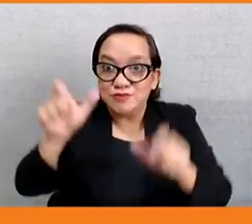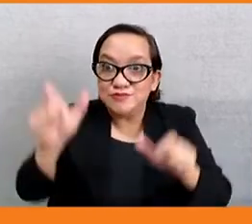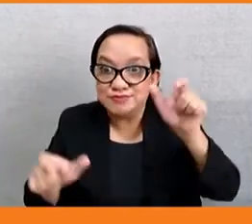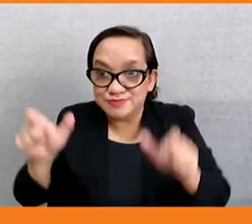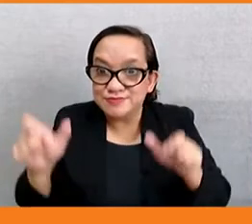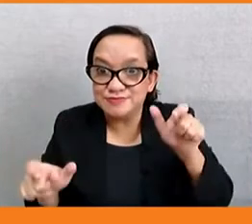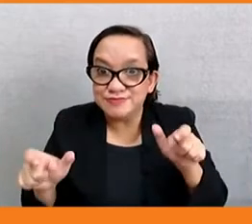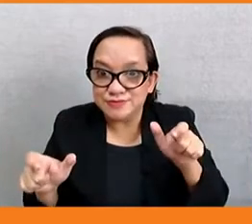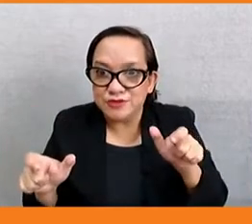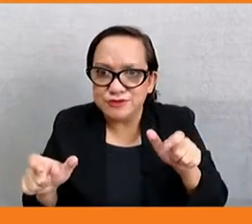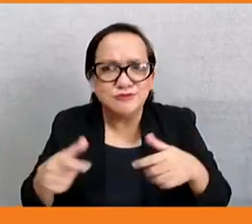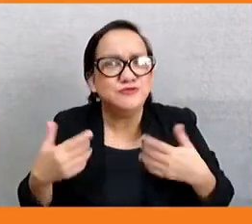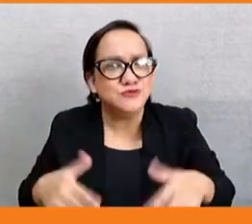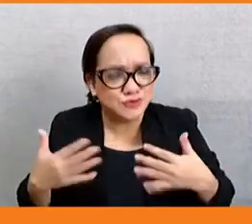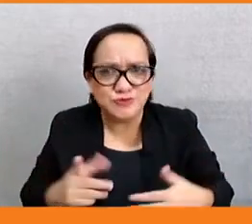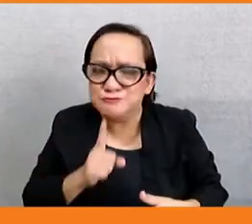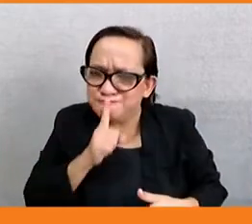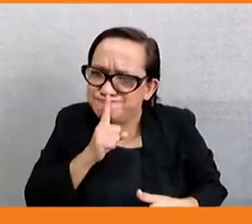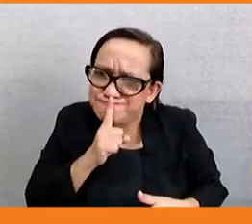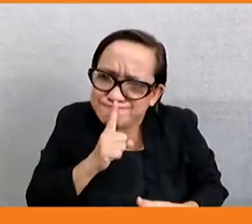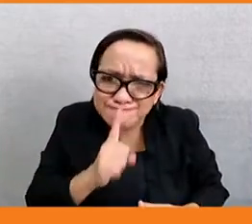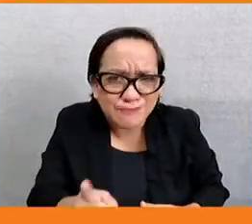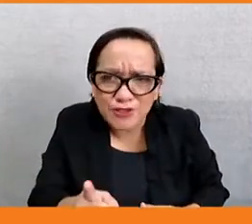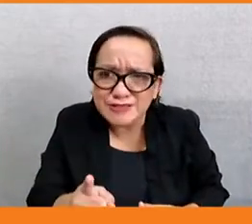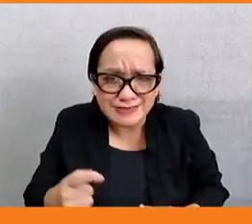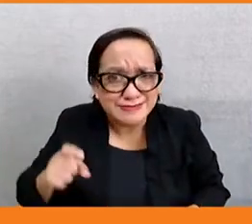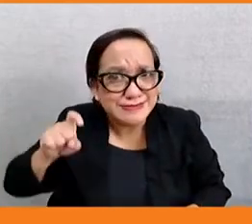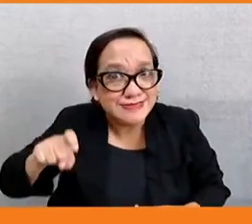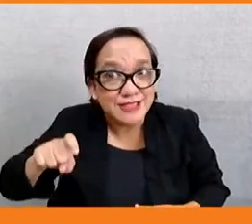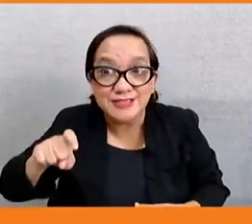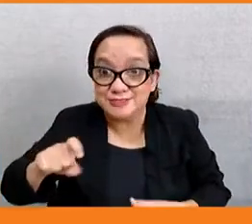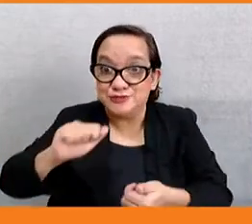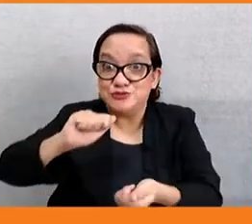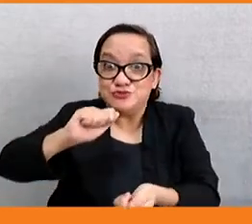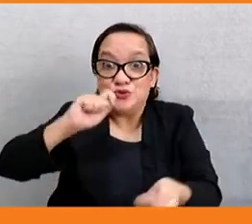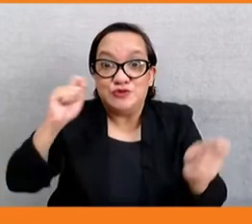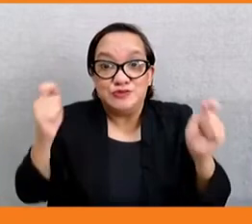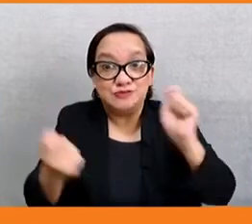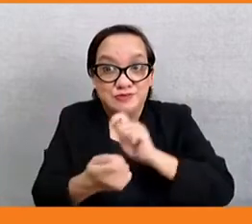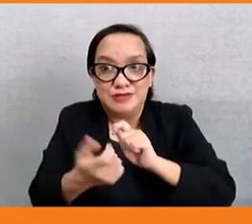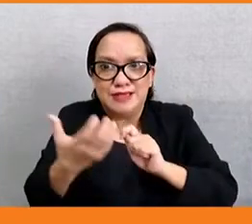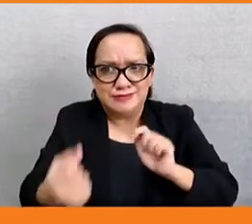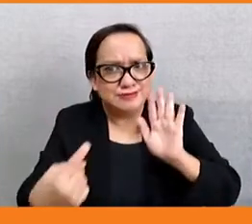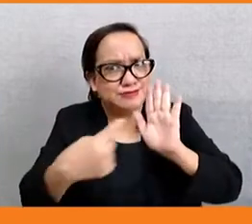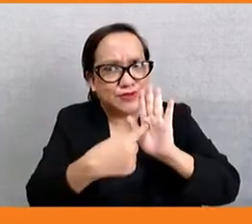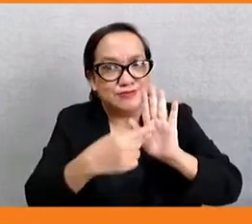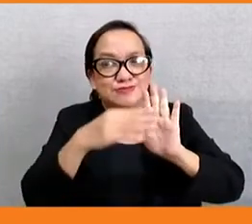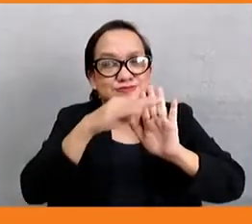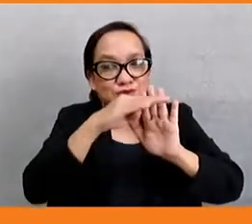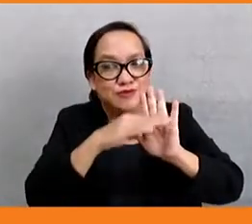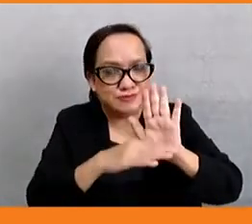to enhance just transition component in our policy and our operation as much as possible.